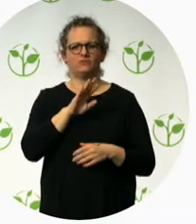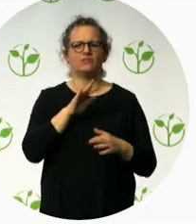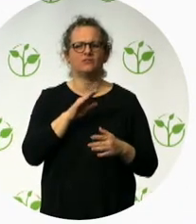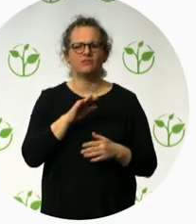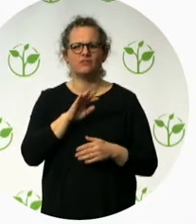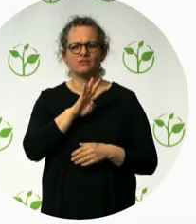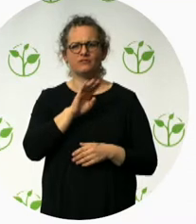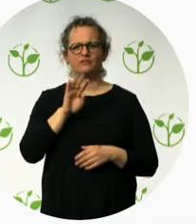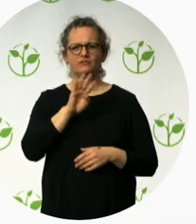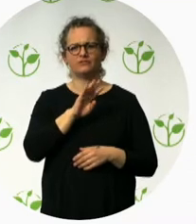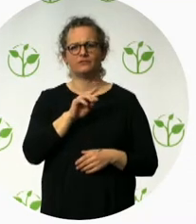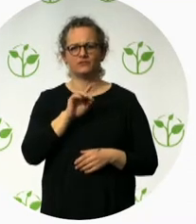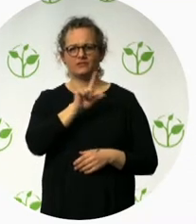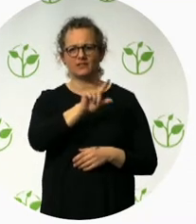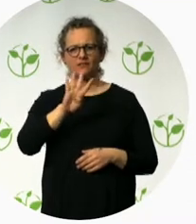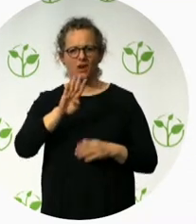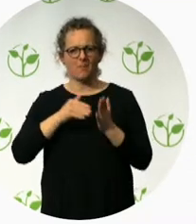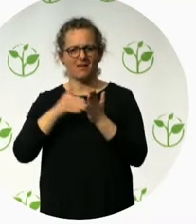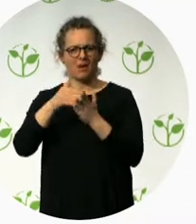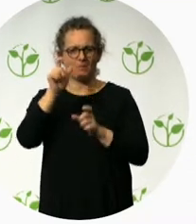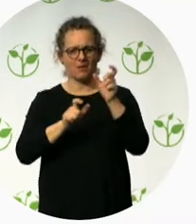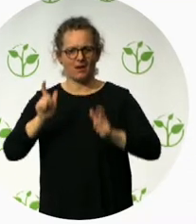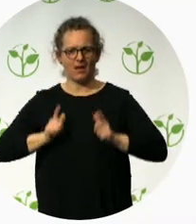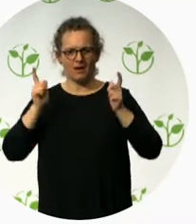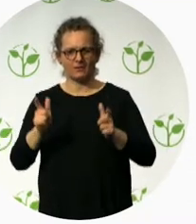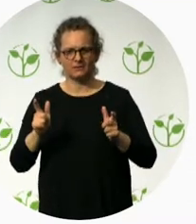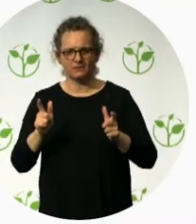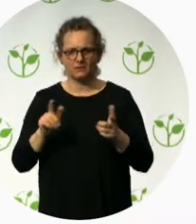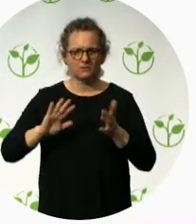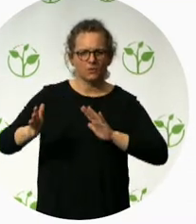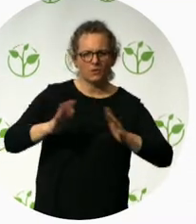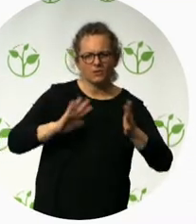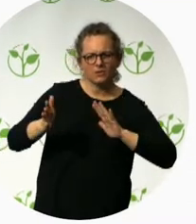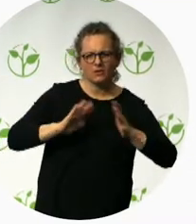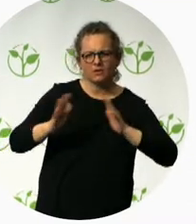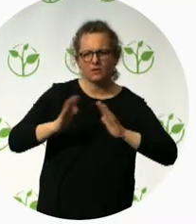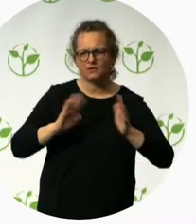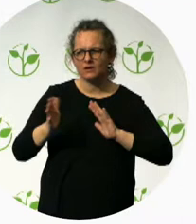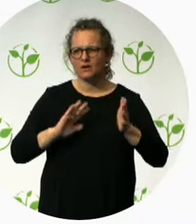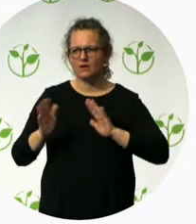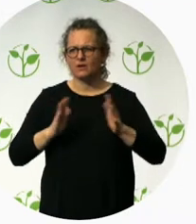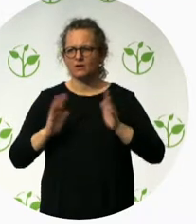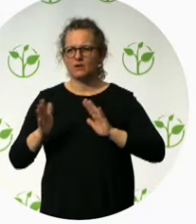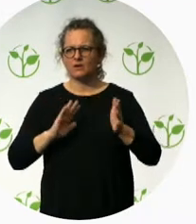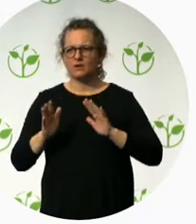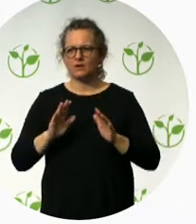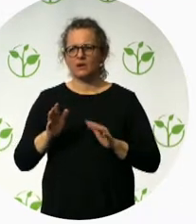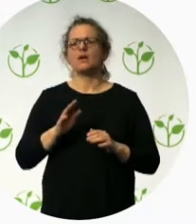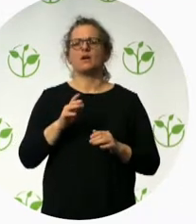50,000 persons with disability in the country. So Mozambique ratified the UN